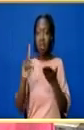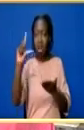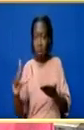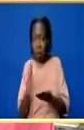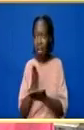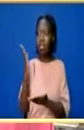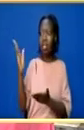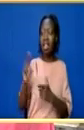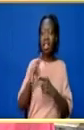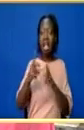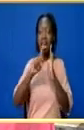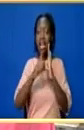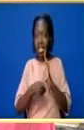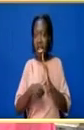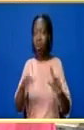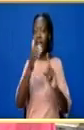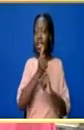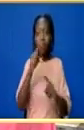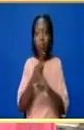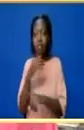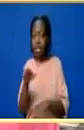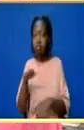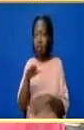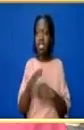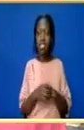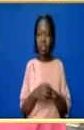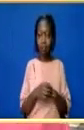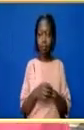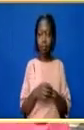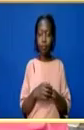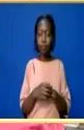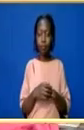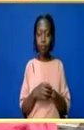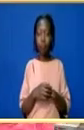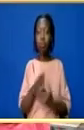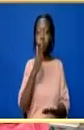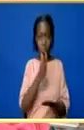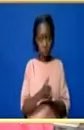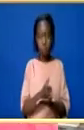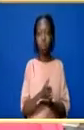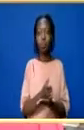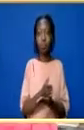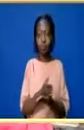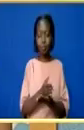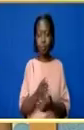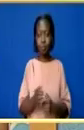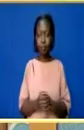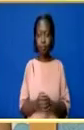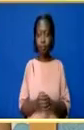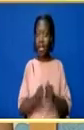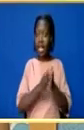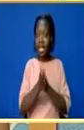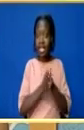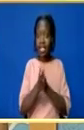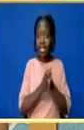next day you find them here. So you don't have that law. You're not really noting. That is true. Yeah. And an interesting